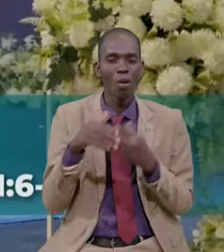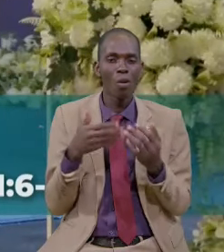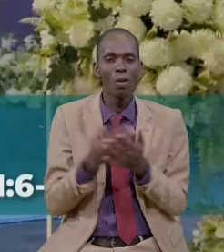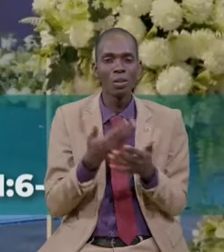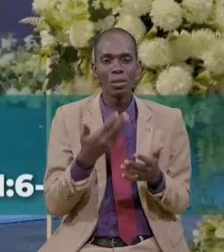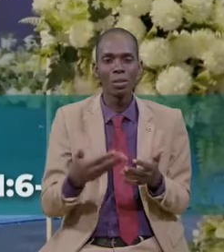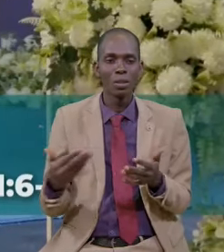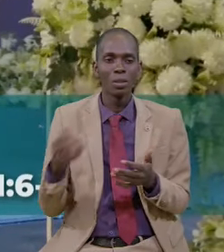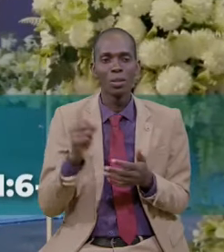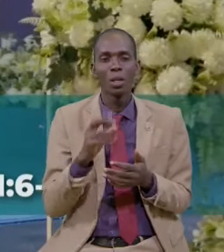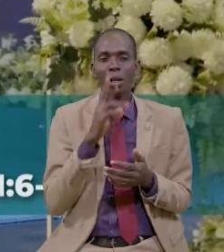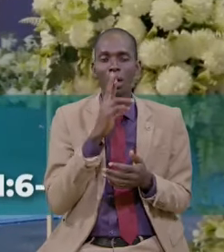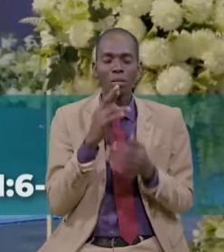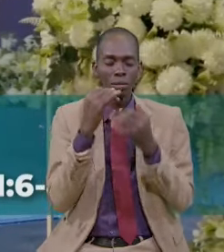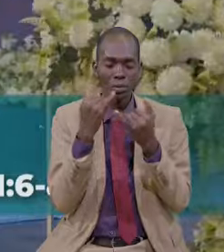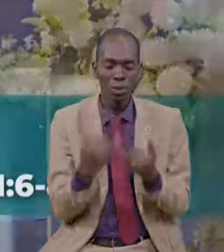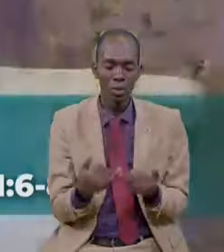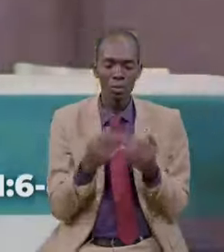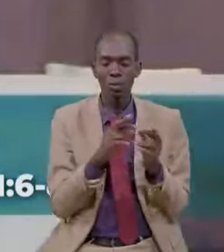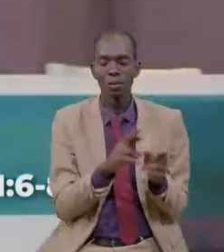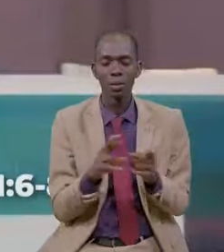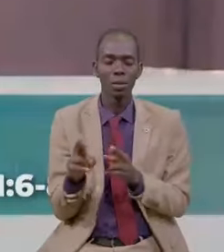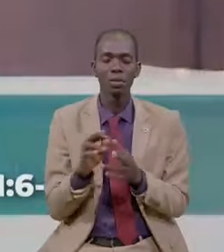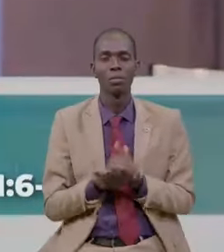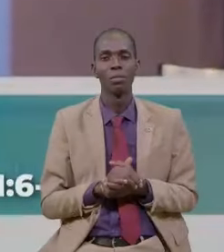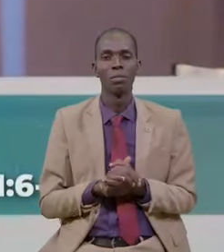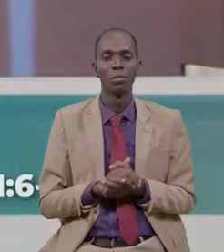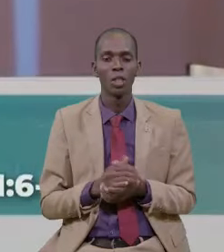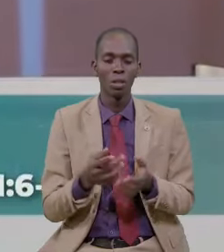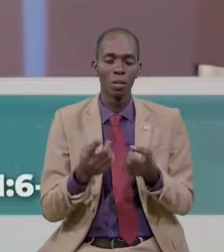things are now ready. Come.